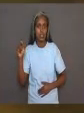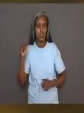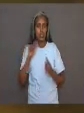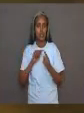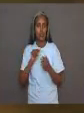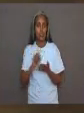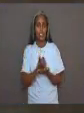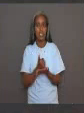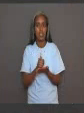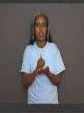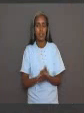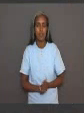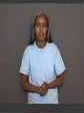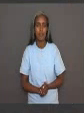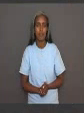mean.